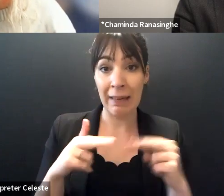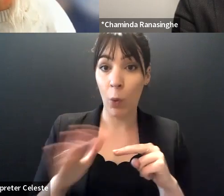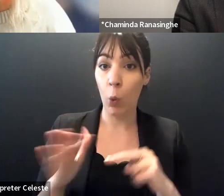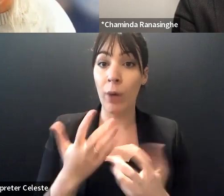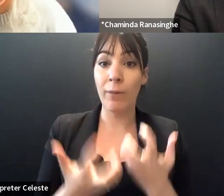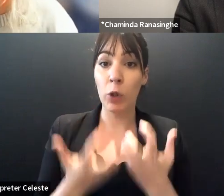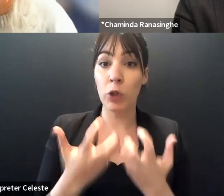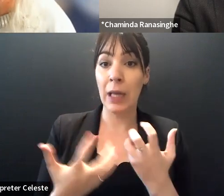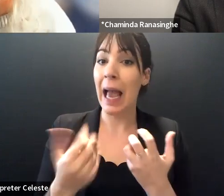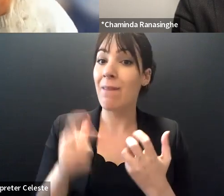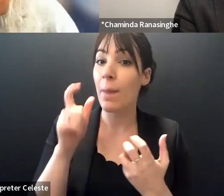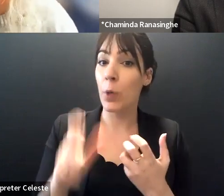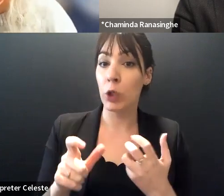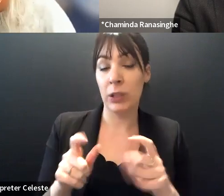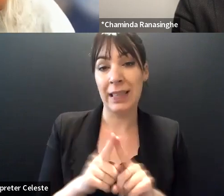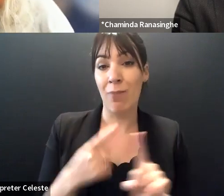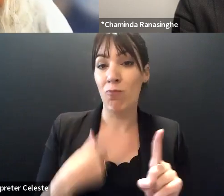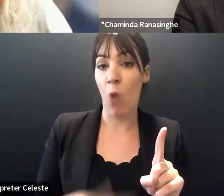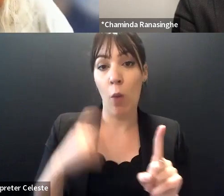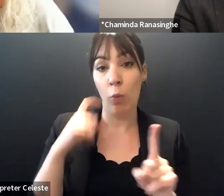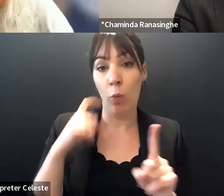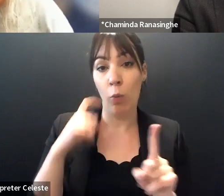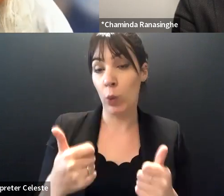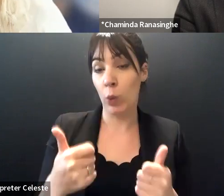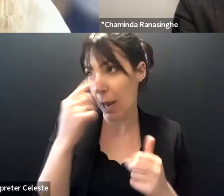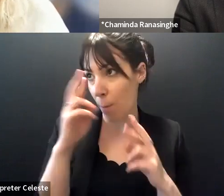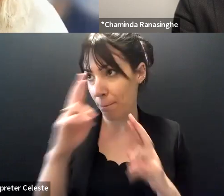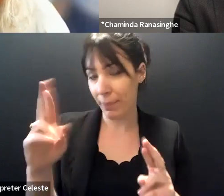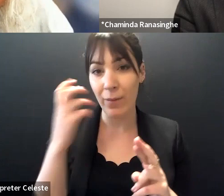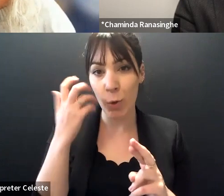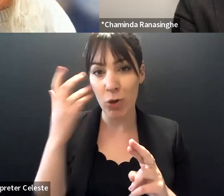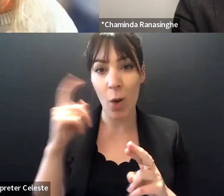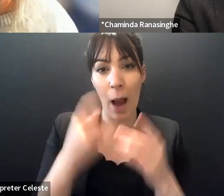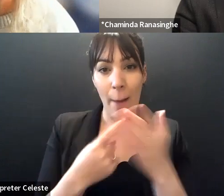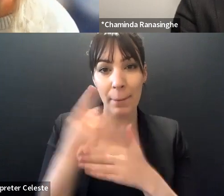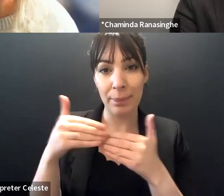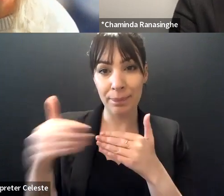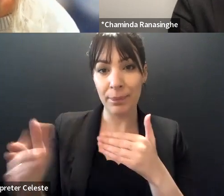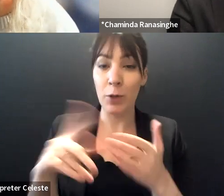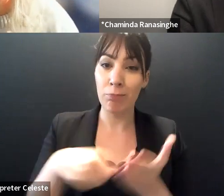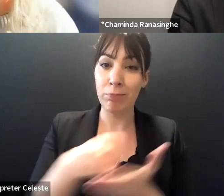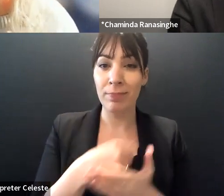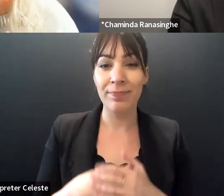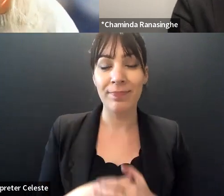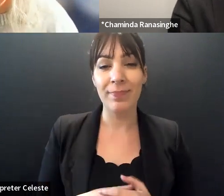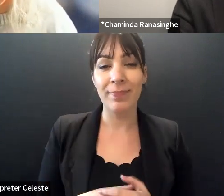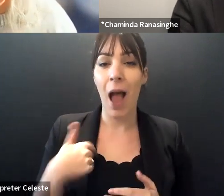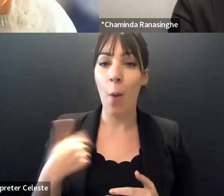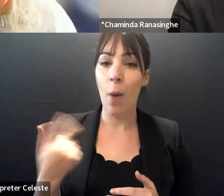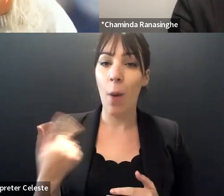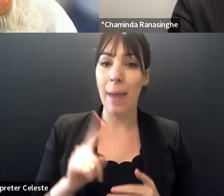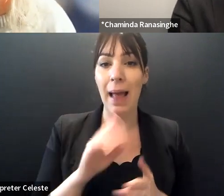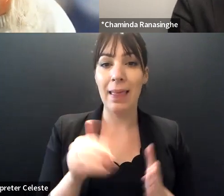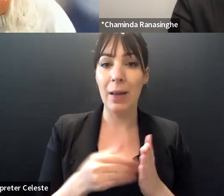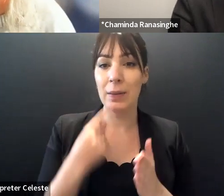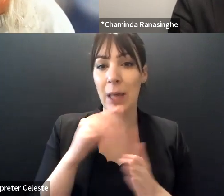had such a thing. So maybe that's our wish from today. All right, I'll hand over to you, Chaminda, and I'll be back at the end of the session to say